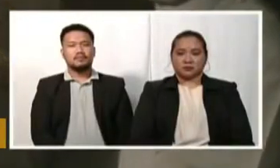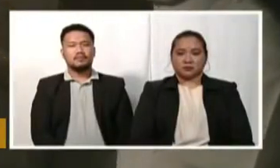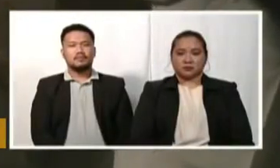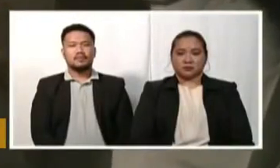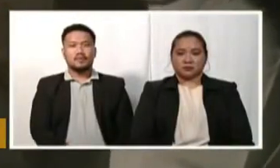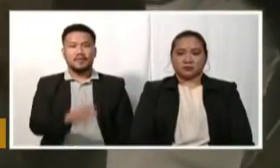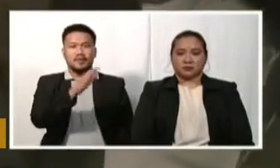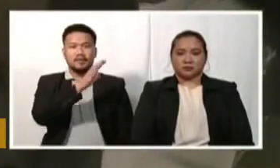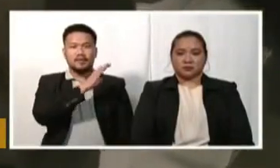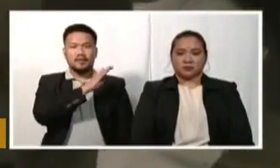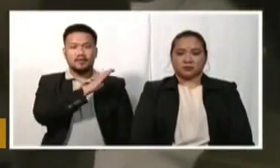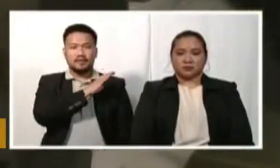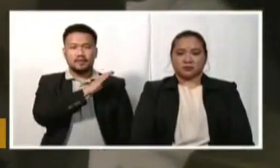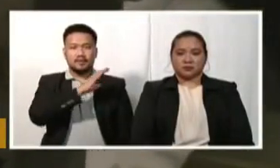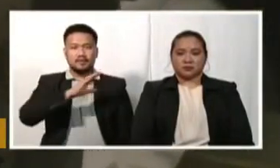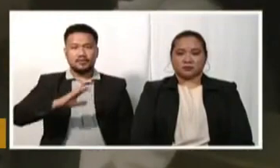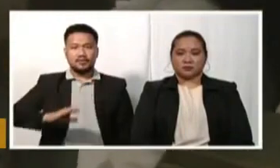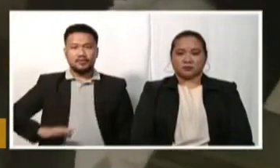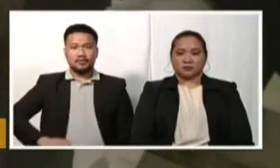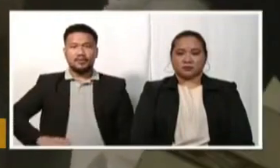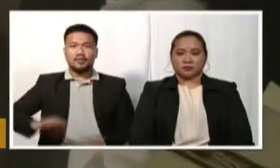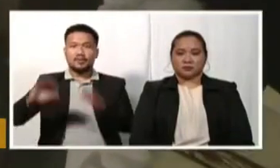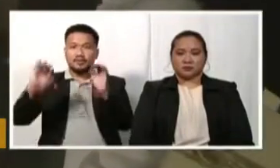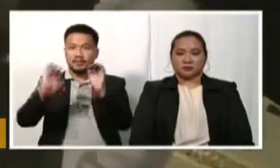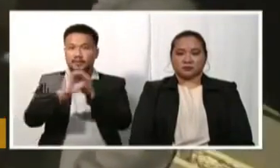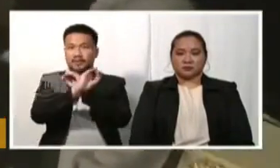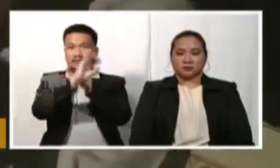Lumen Christi.